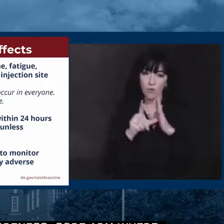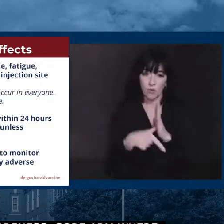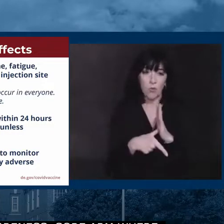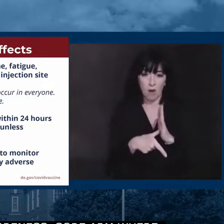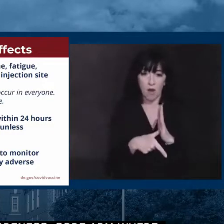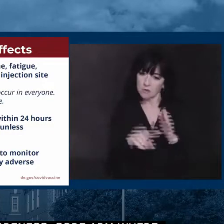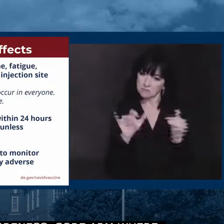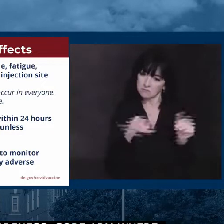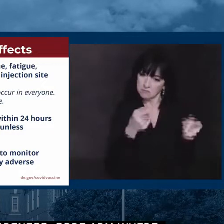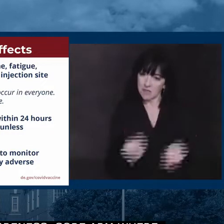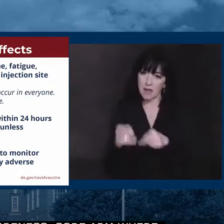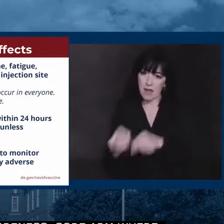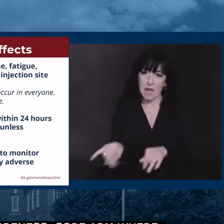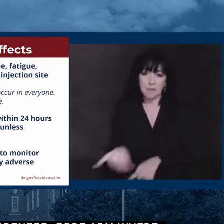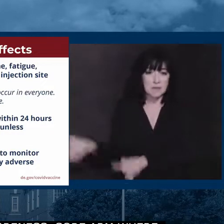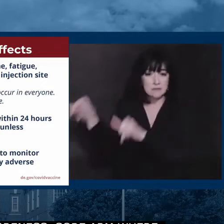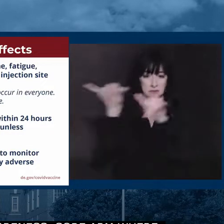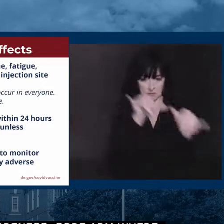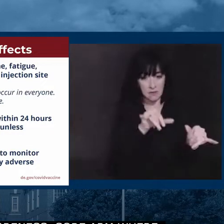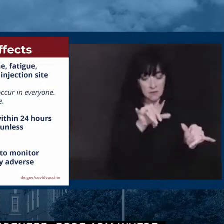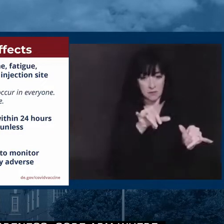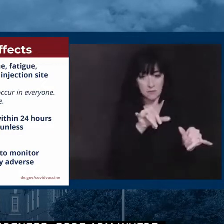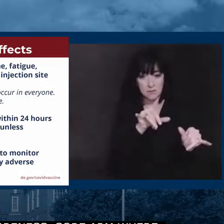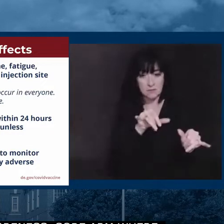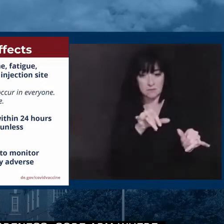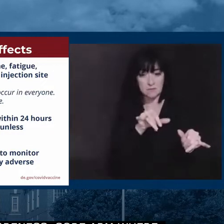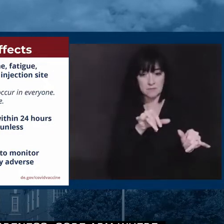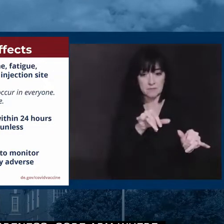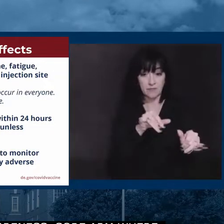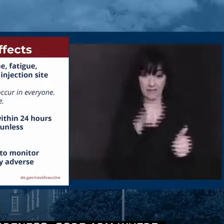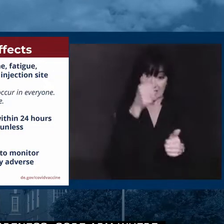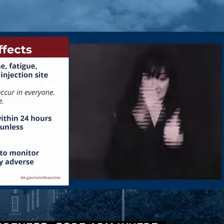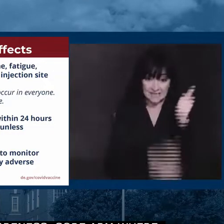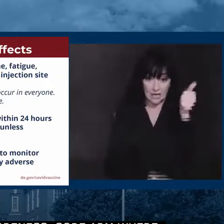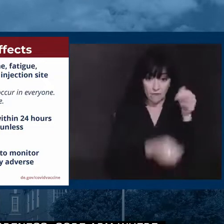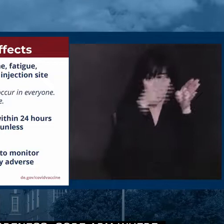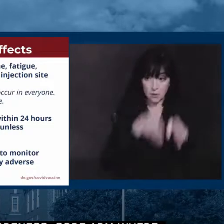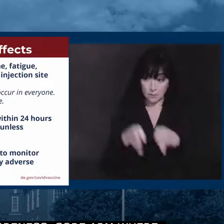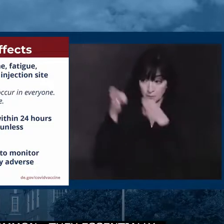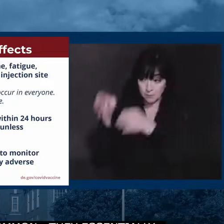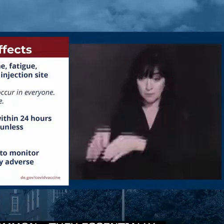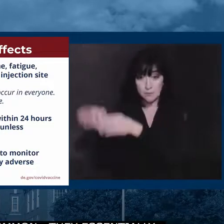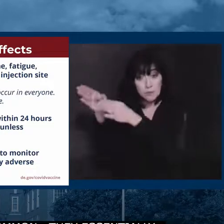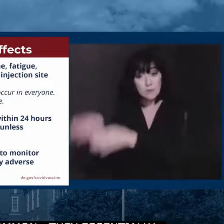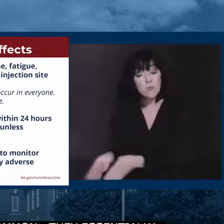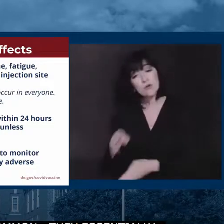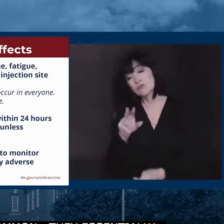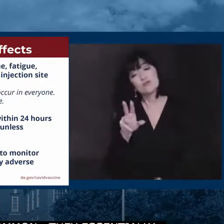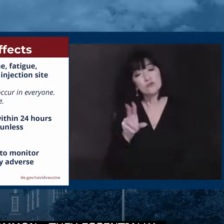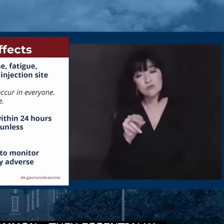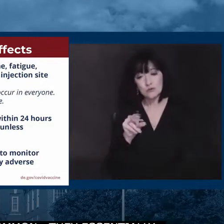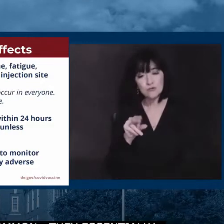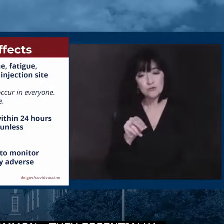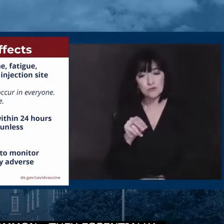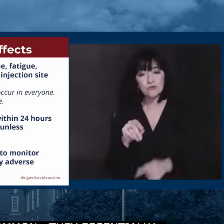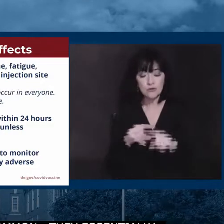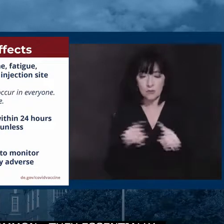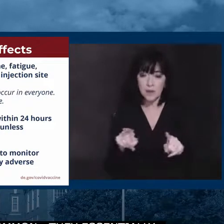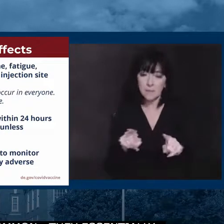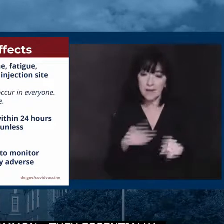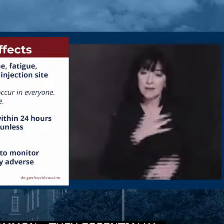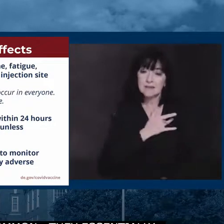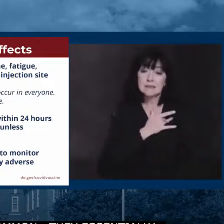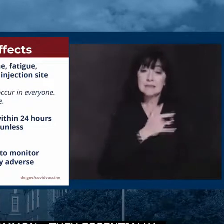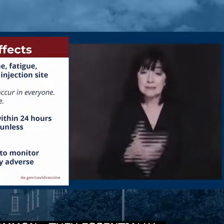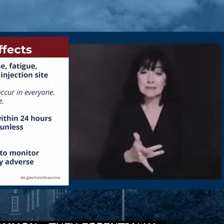uncommon. They certainly don't occur in everyone. And what the studies have shown is it's more common after the second